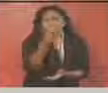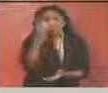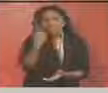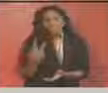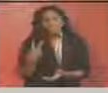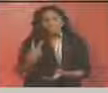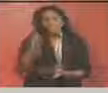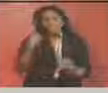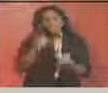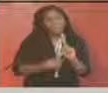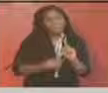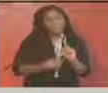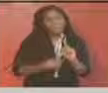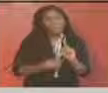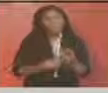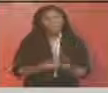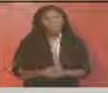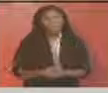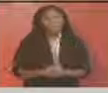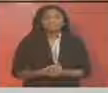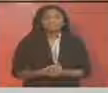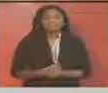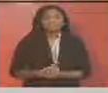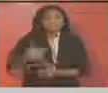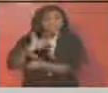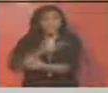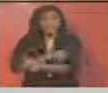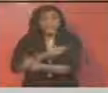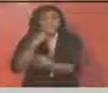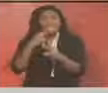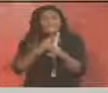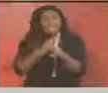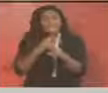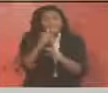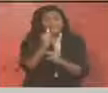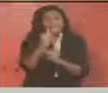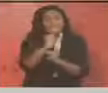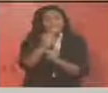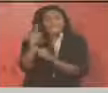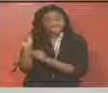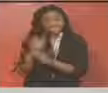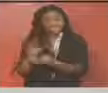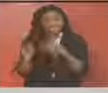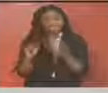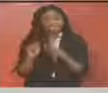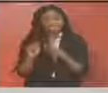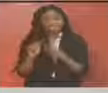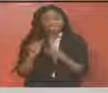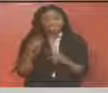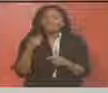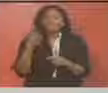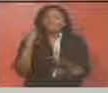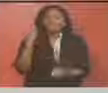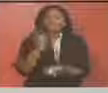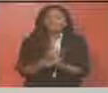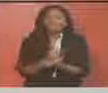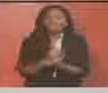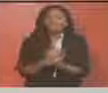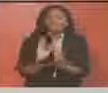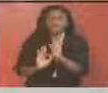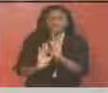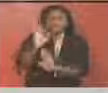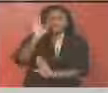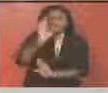The Oxford Astrazeneca vaccine only got approval on February